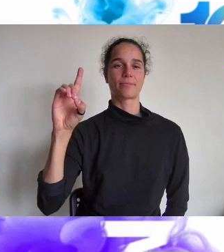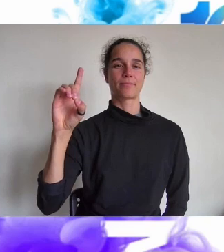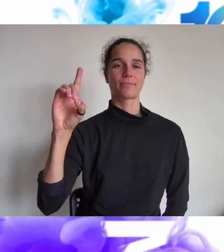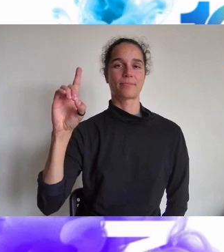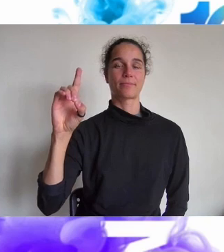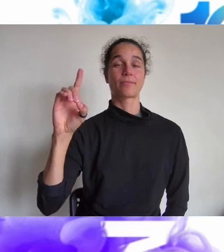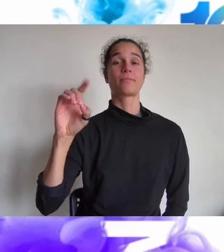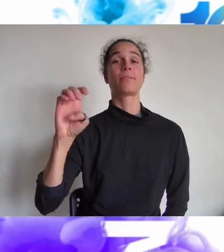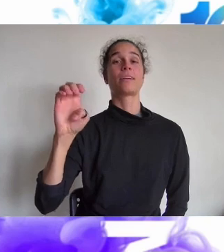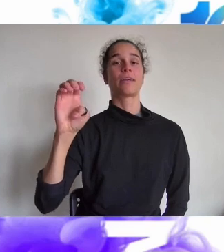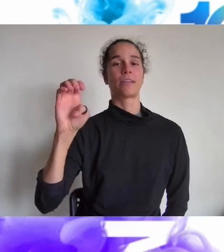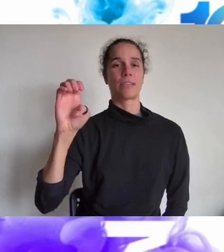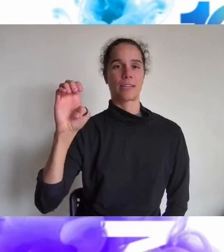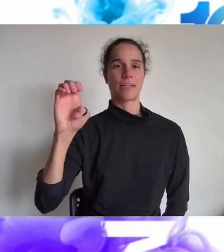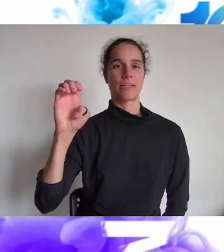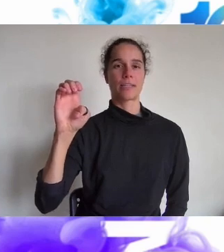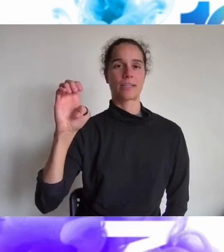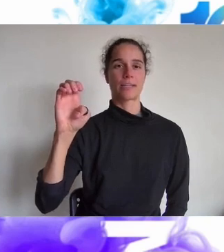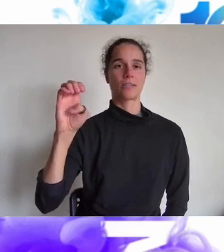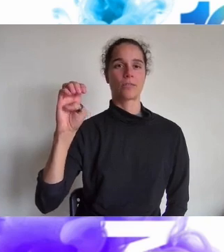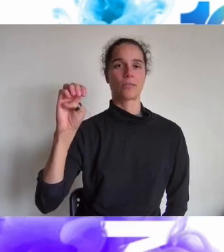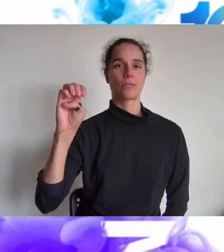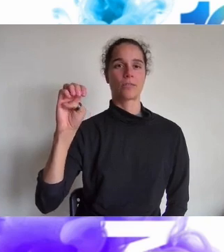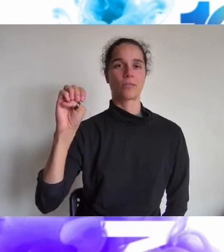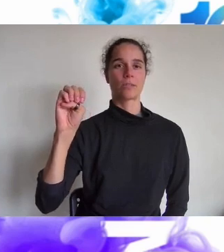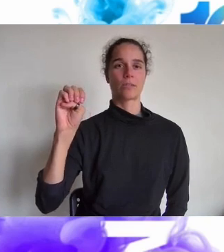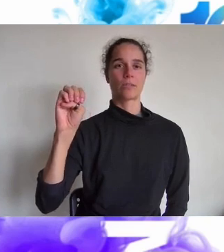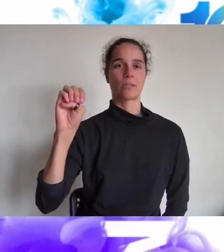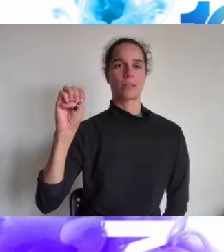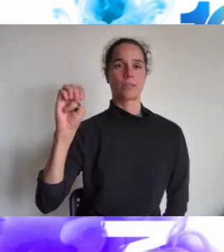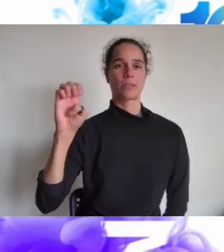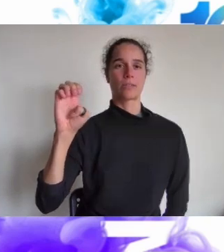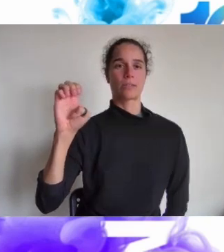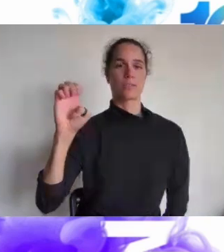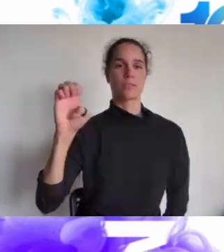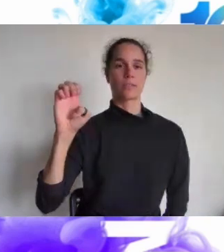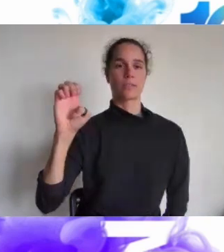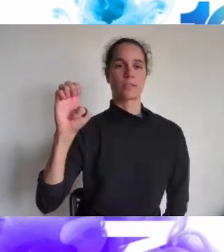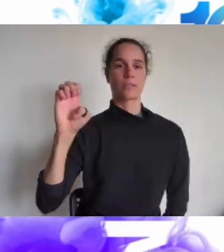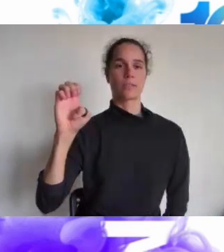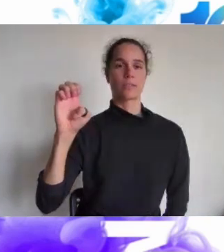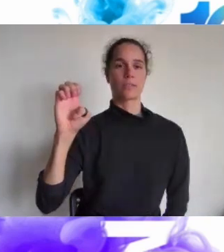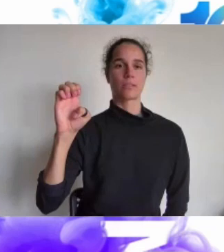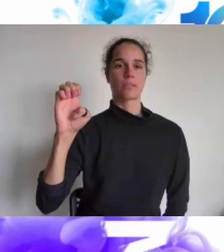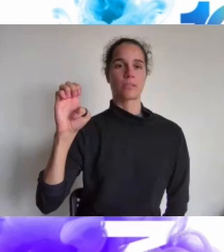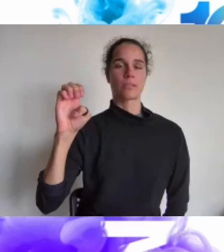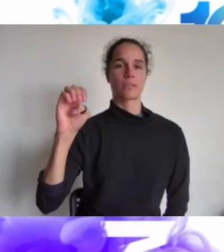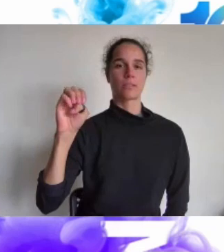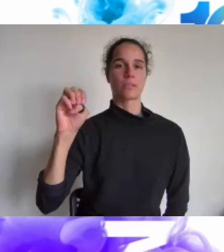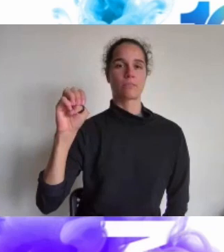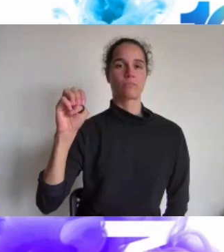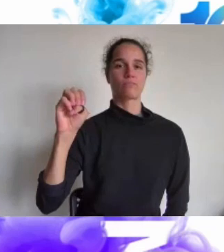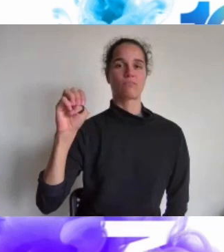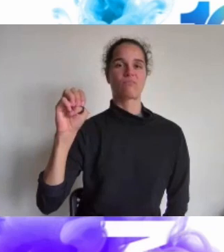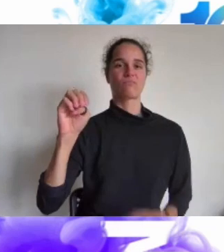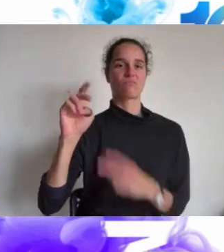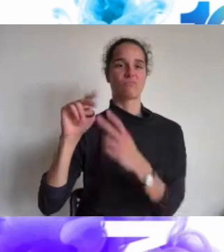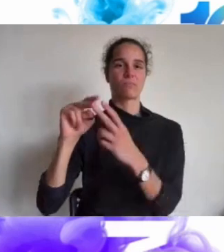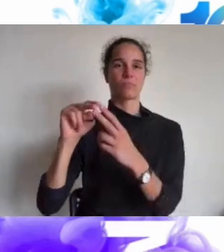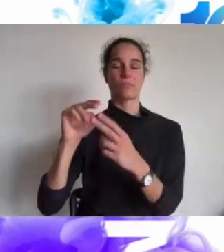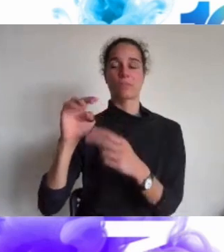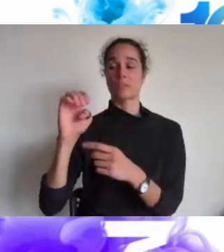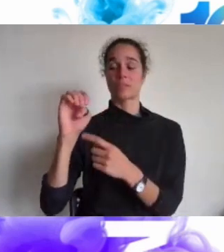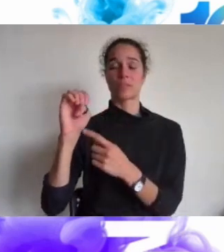E. All the fingers are touching my thumb. My thumb is over here, and the fingers are all touching